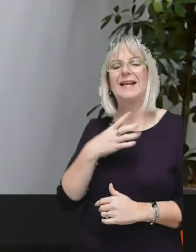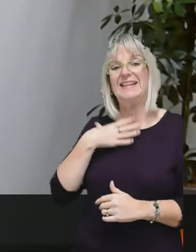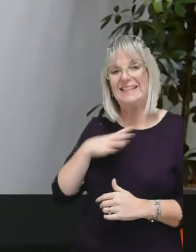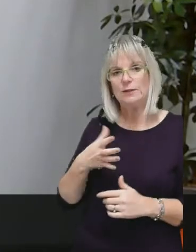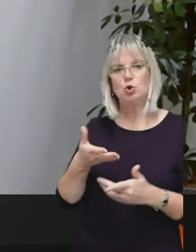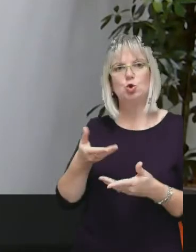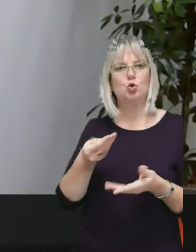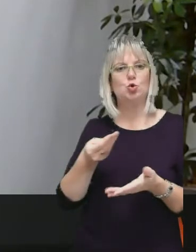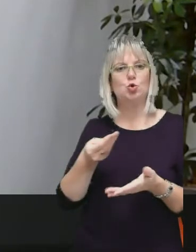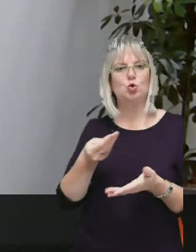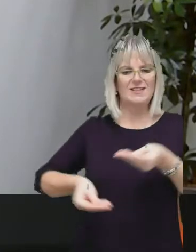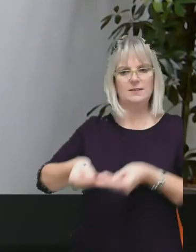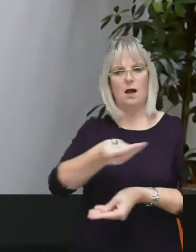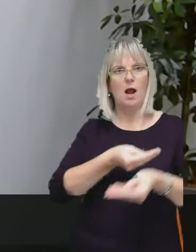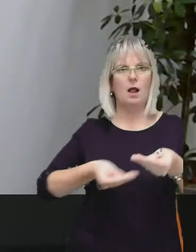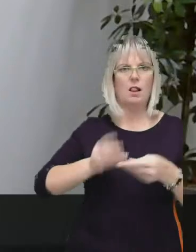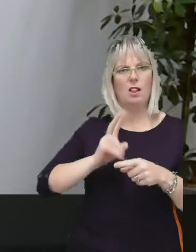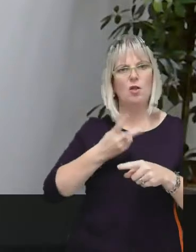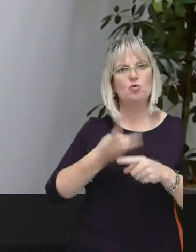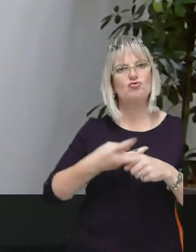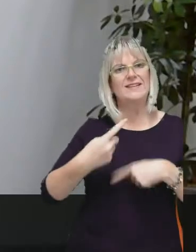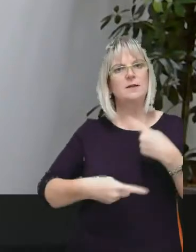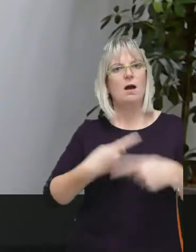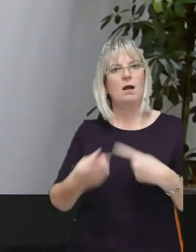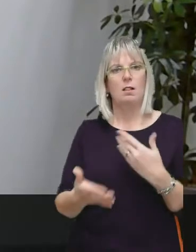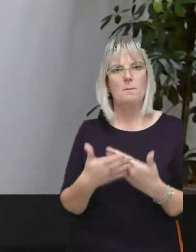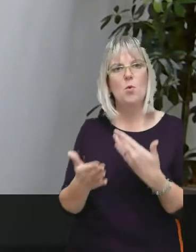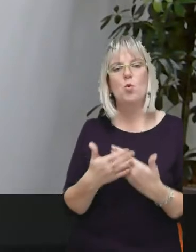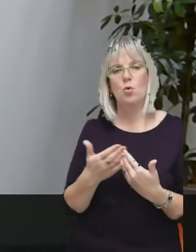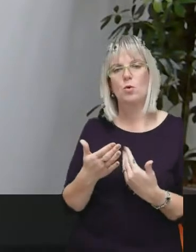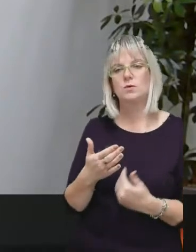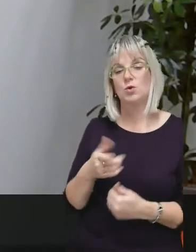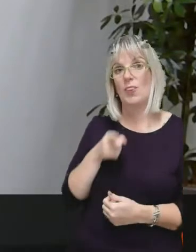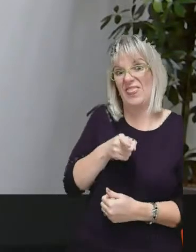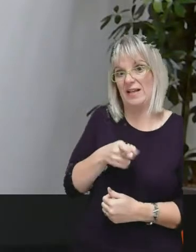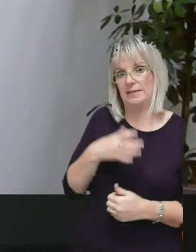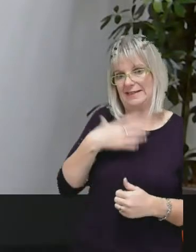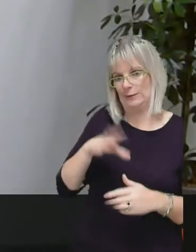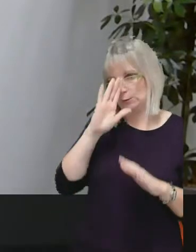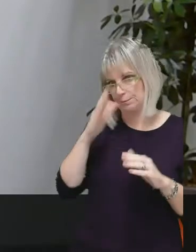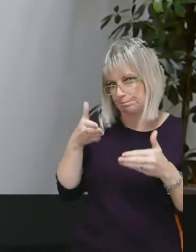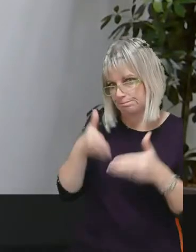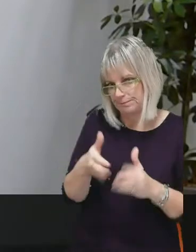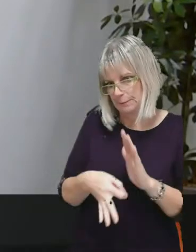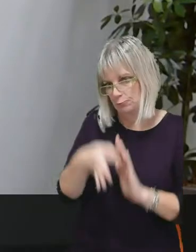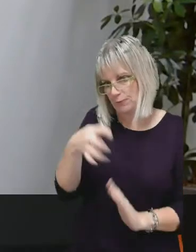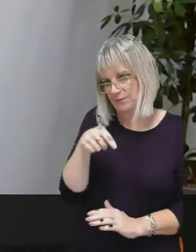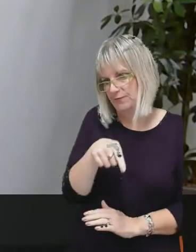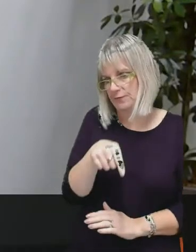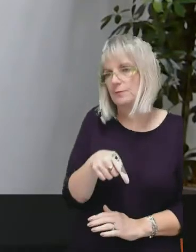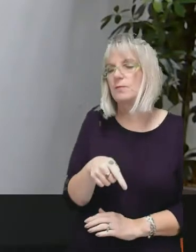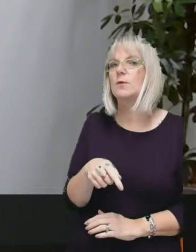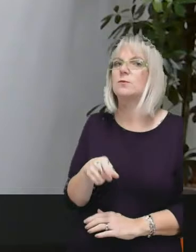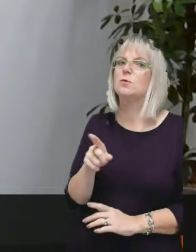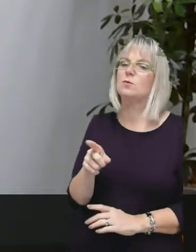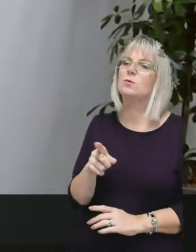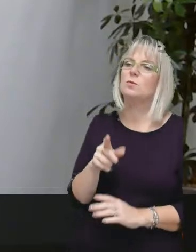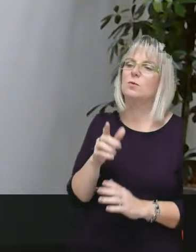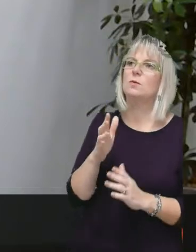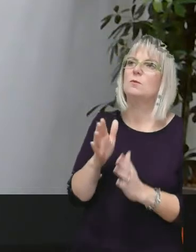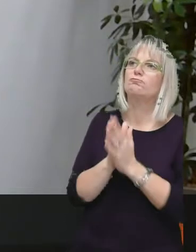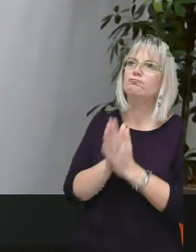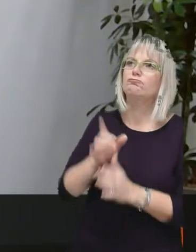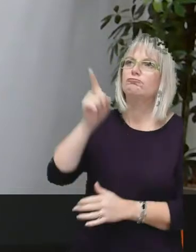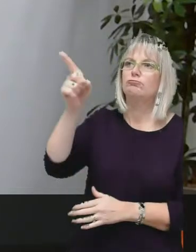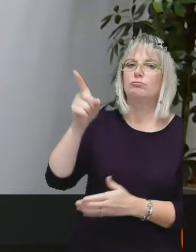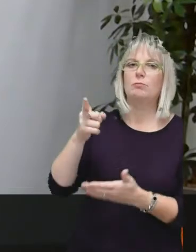and Recycling Board in this area. And so I'm happy the government has given permission for another incinerator. I'm not